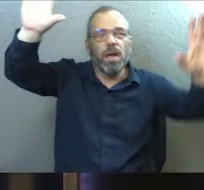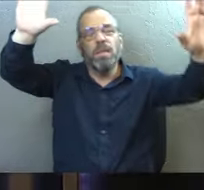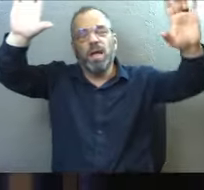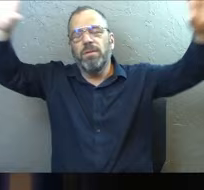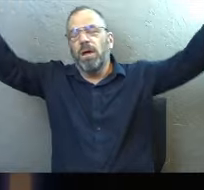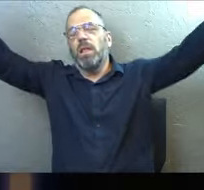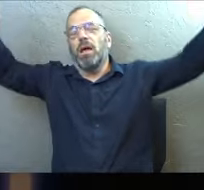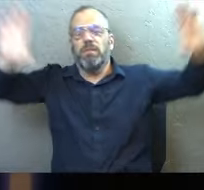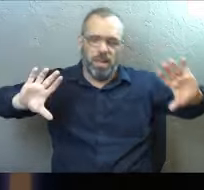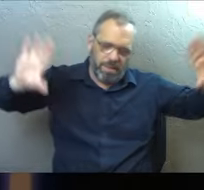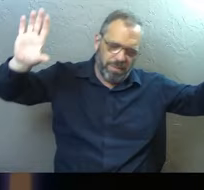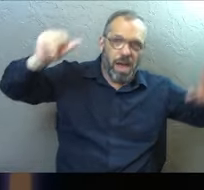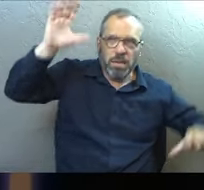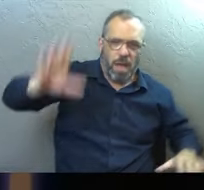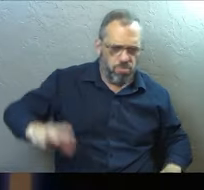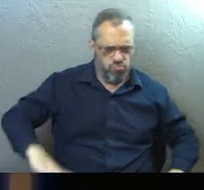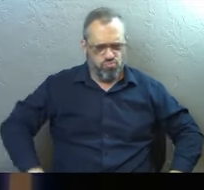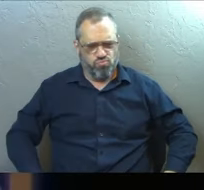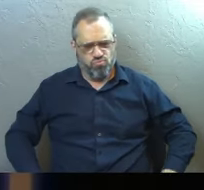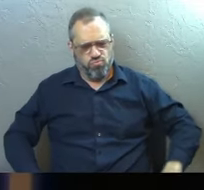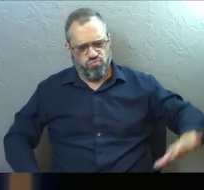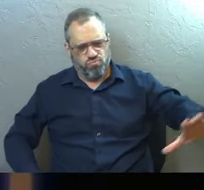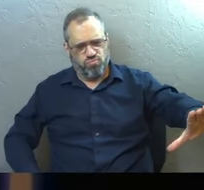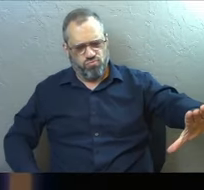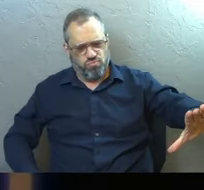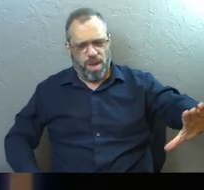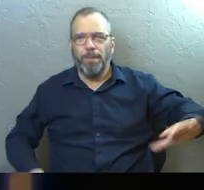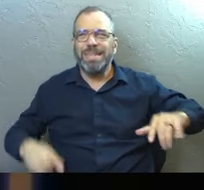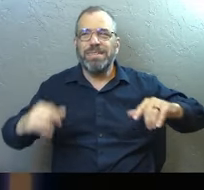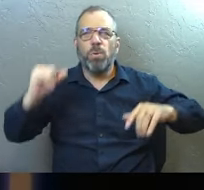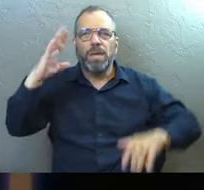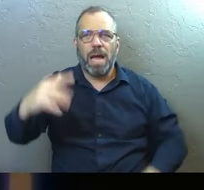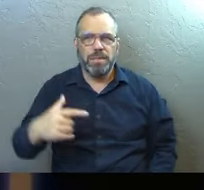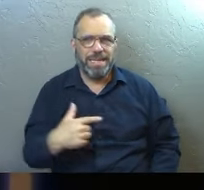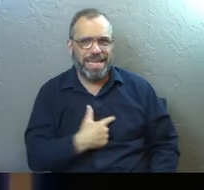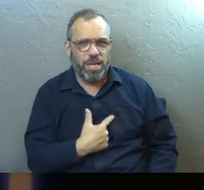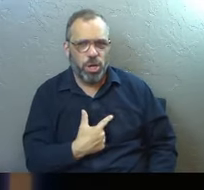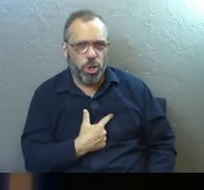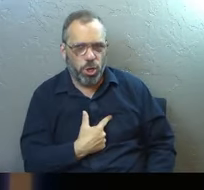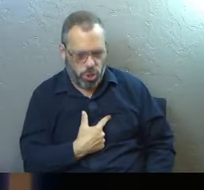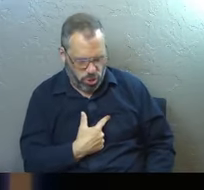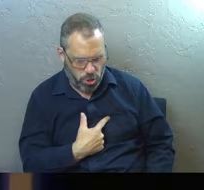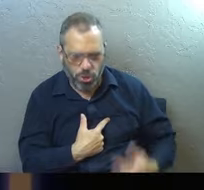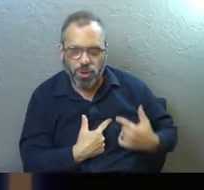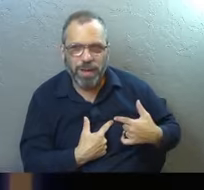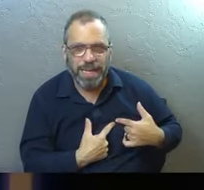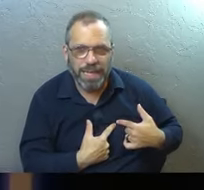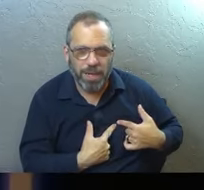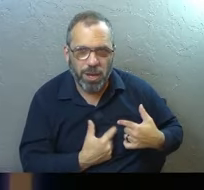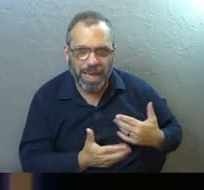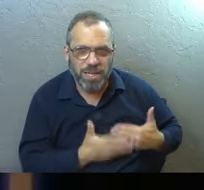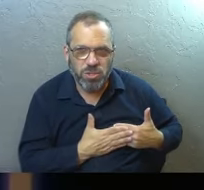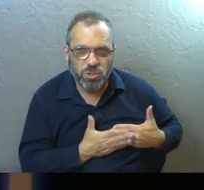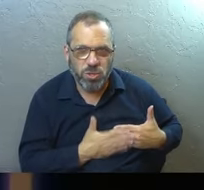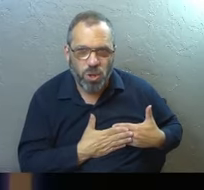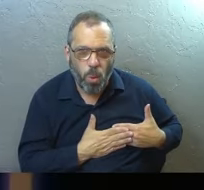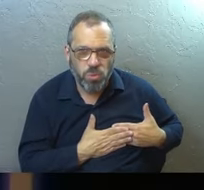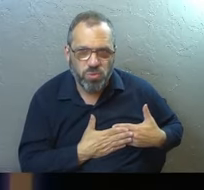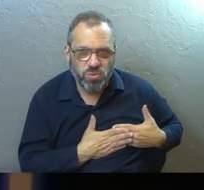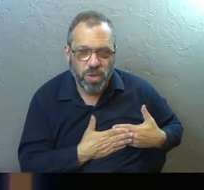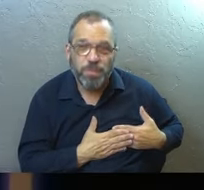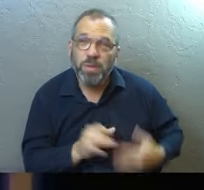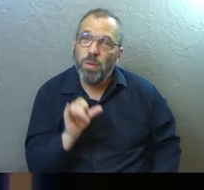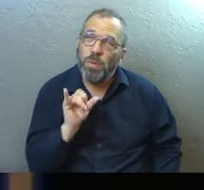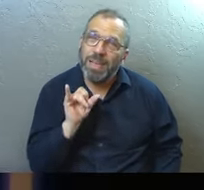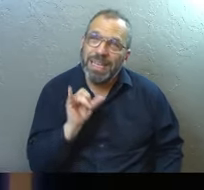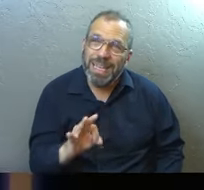look to the heavens. We think God's like up there, but God's here. Amen. And it's close. And that's what we're supposed to see. So if